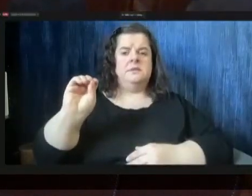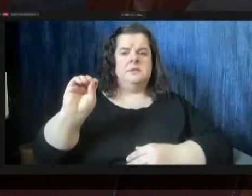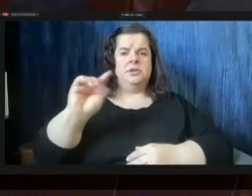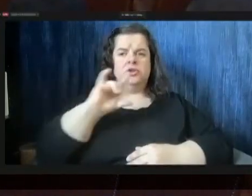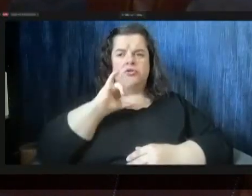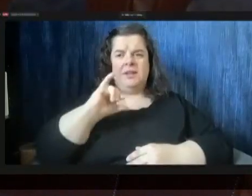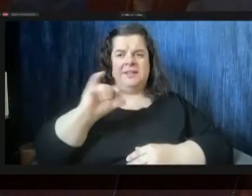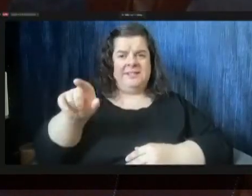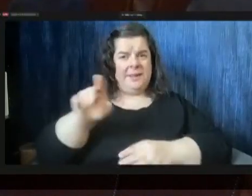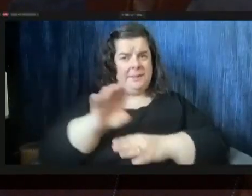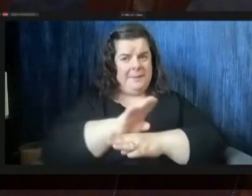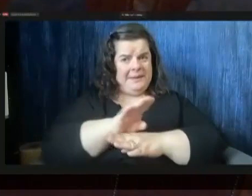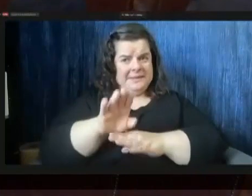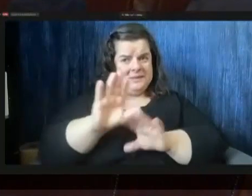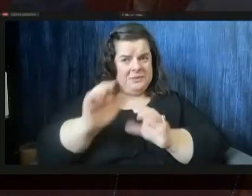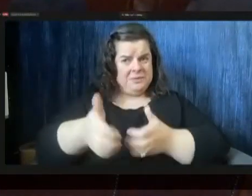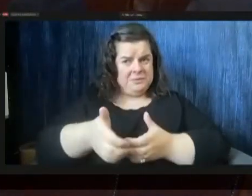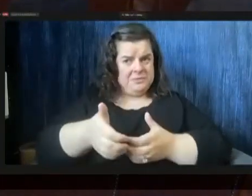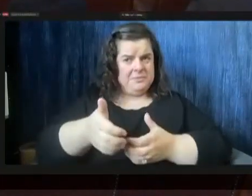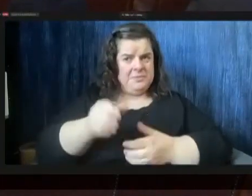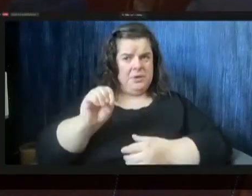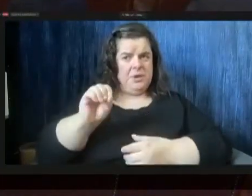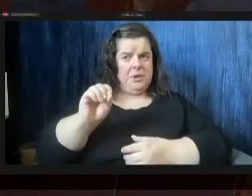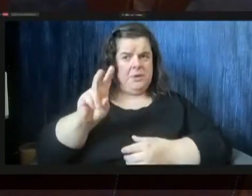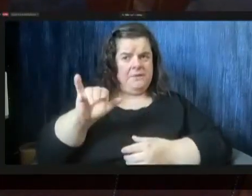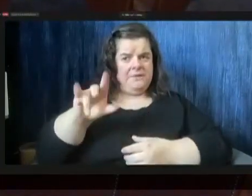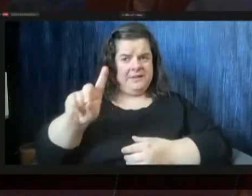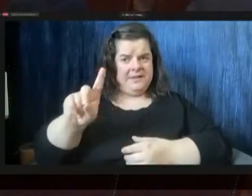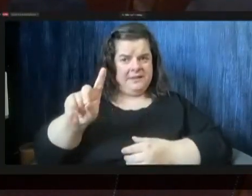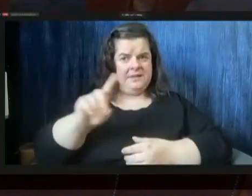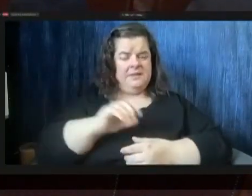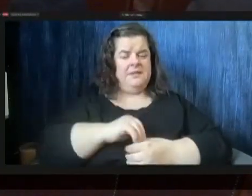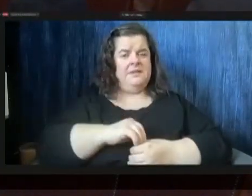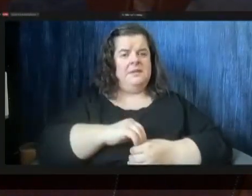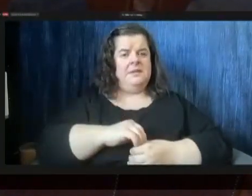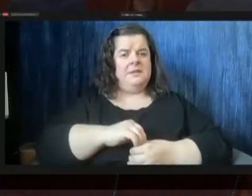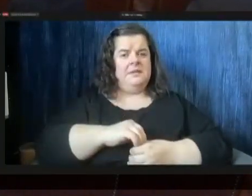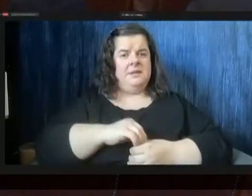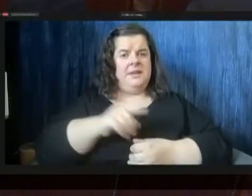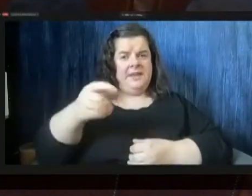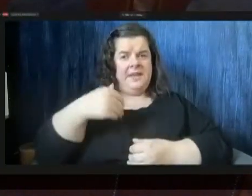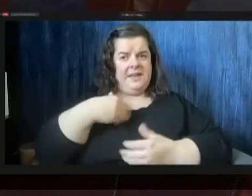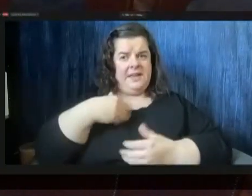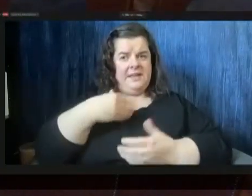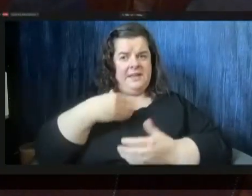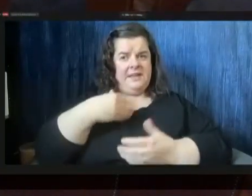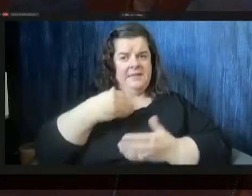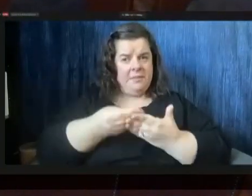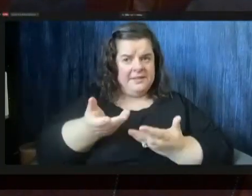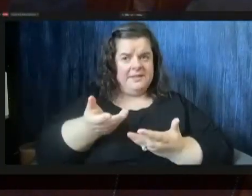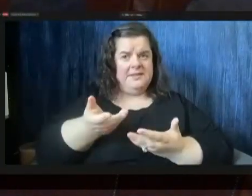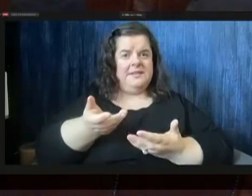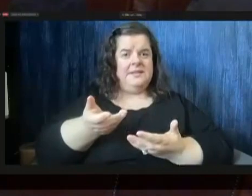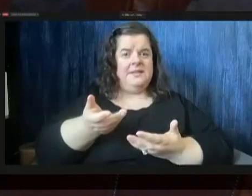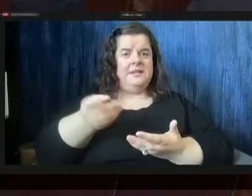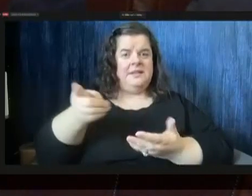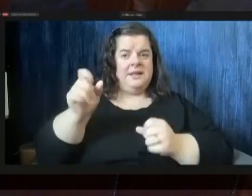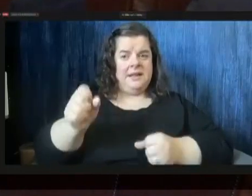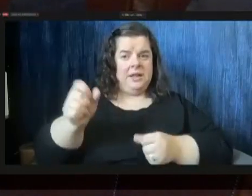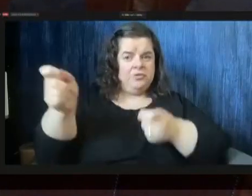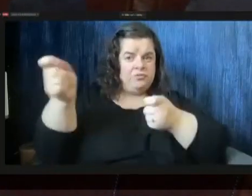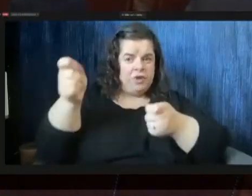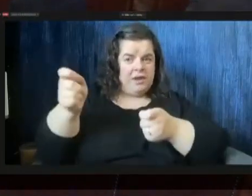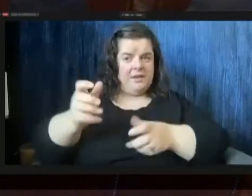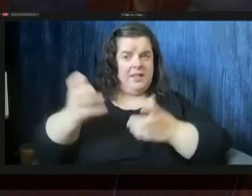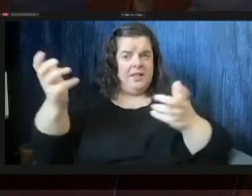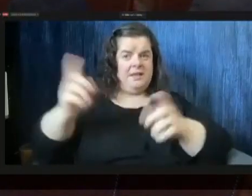a business group, Oakbid. And so they have money, and they can run a whole lot different.